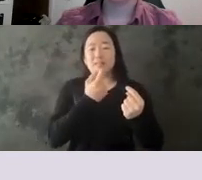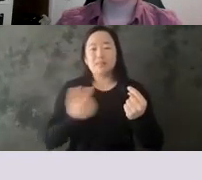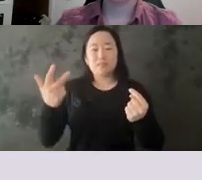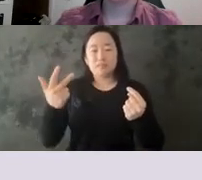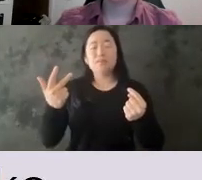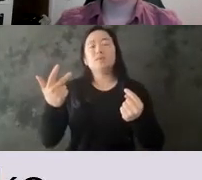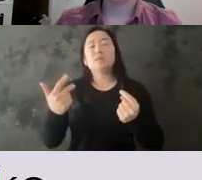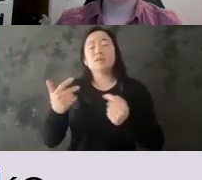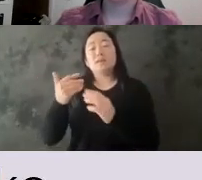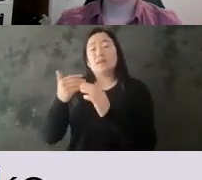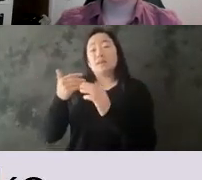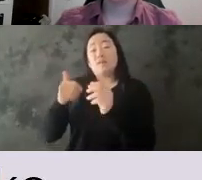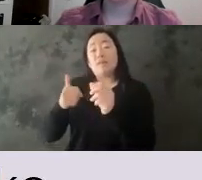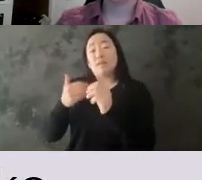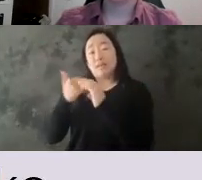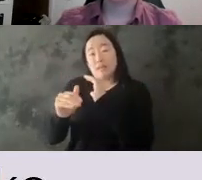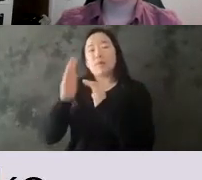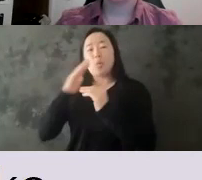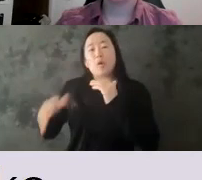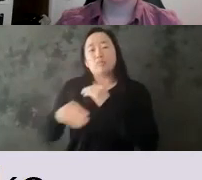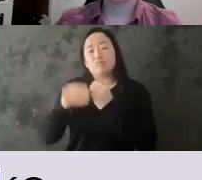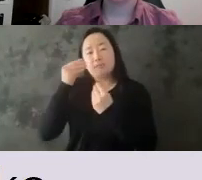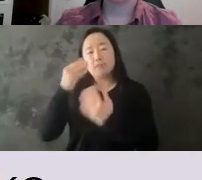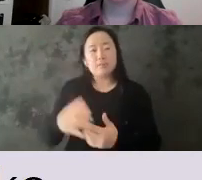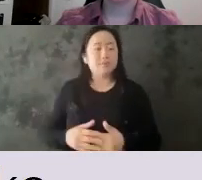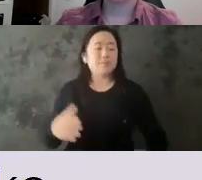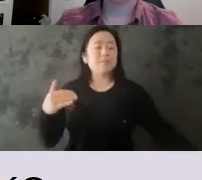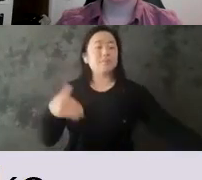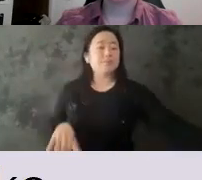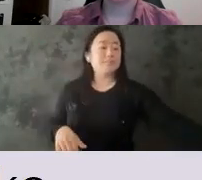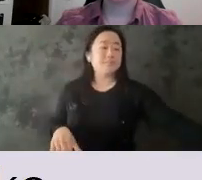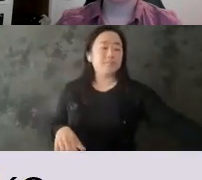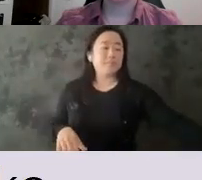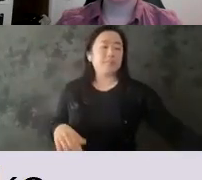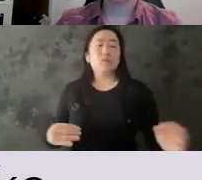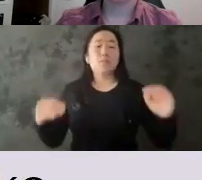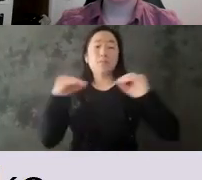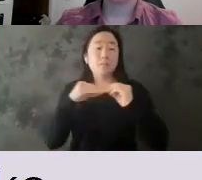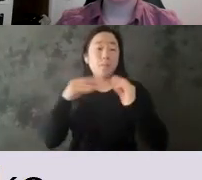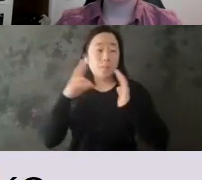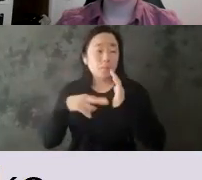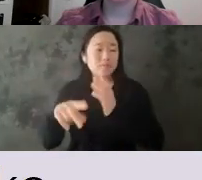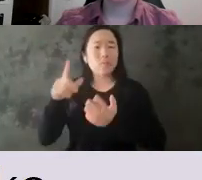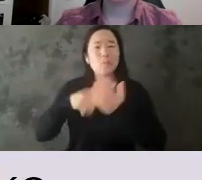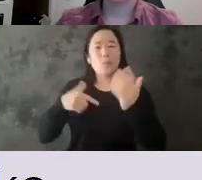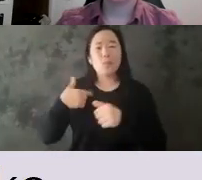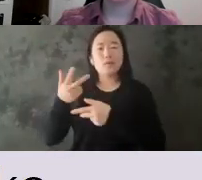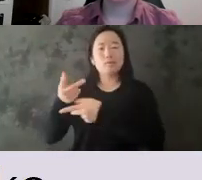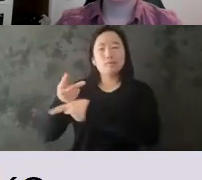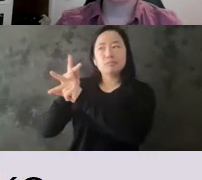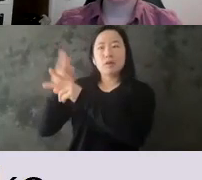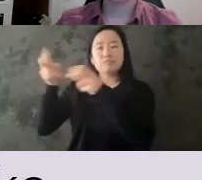email. And then further reading. So these are some of the main kind of toolkits that we've talked about throughout